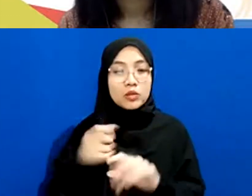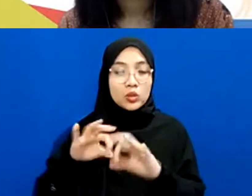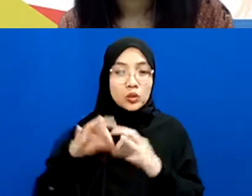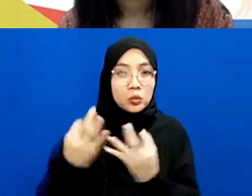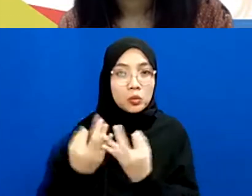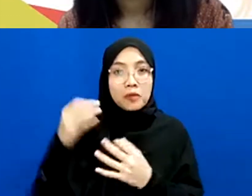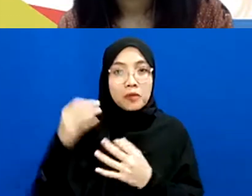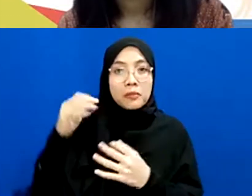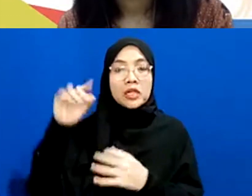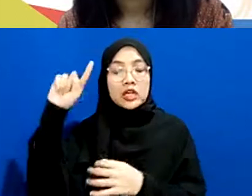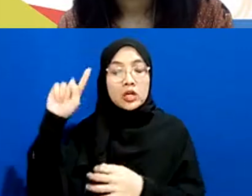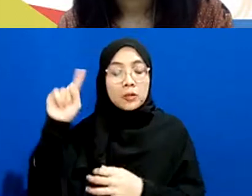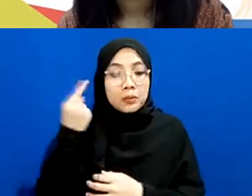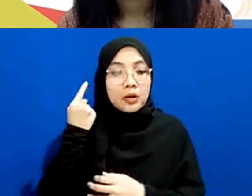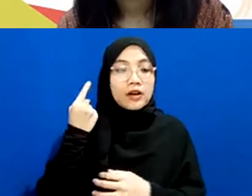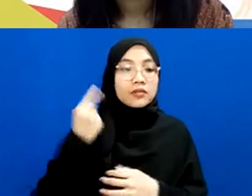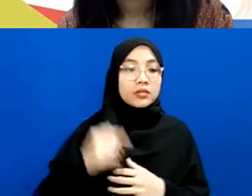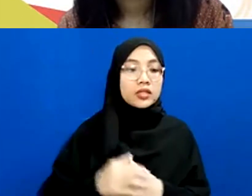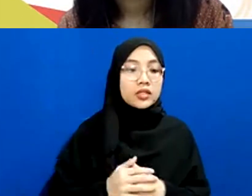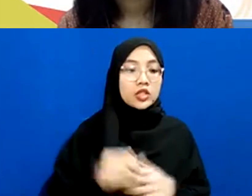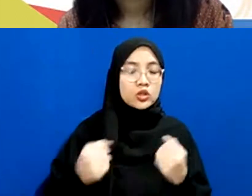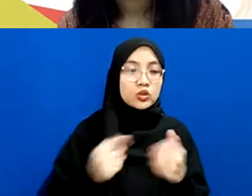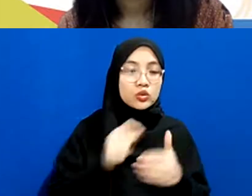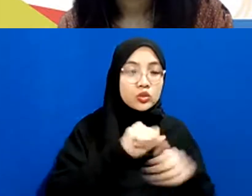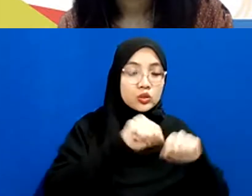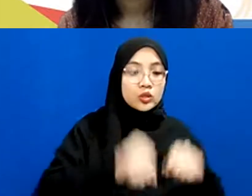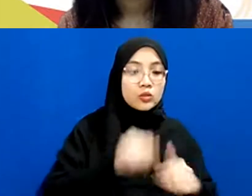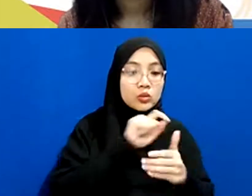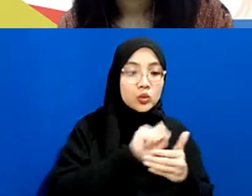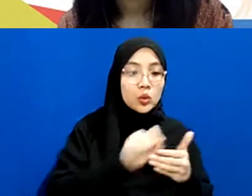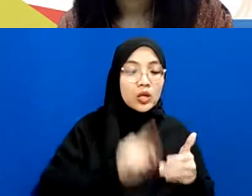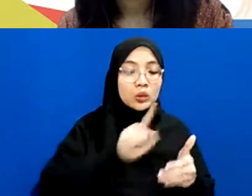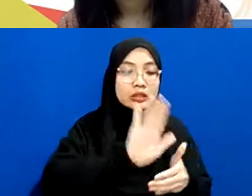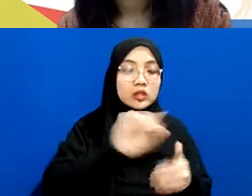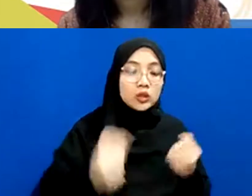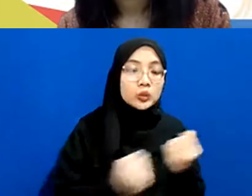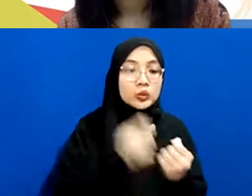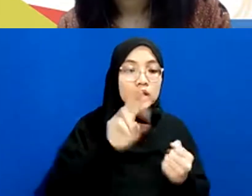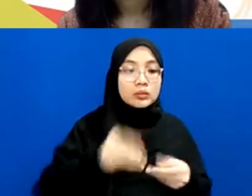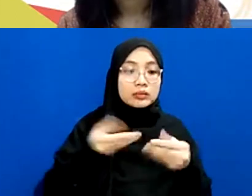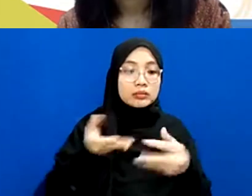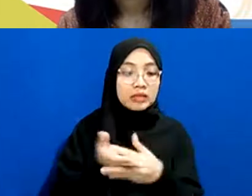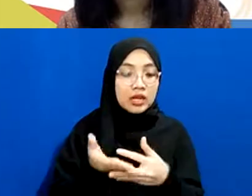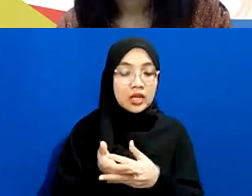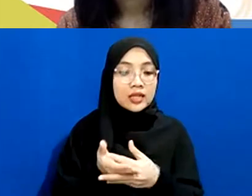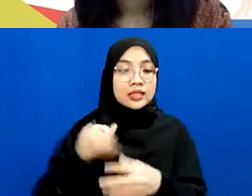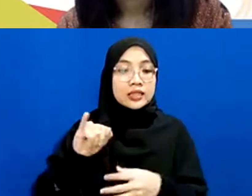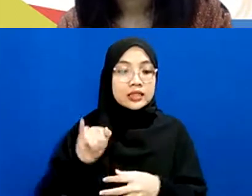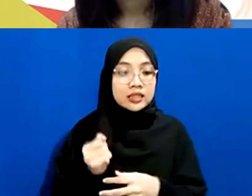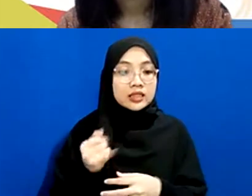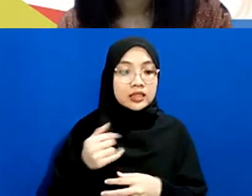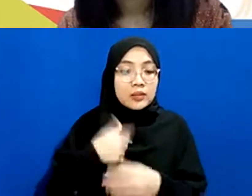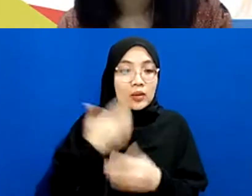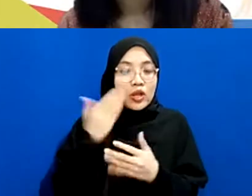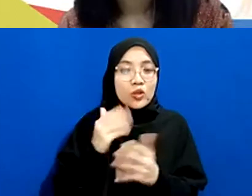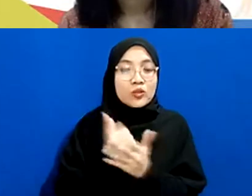itself. So I don't know if this is answering the access, the question of the